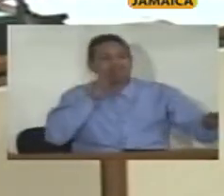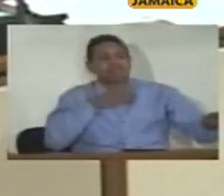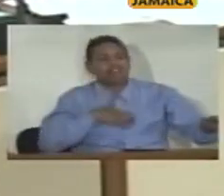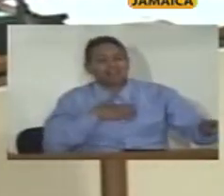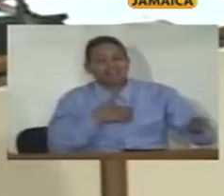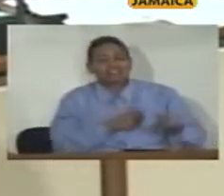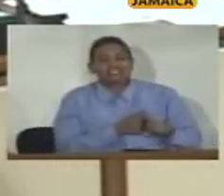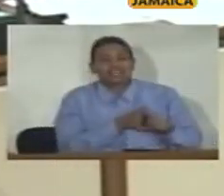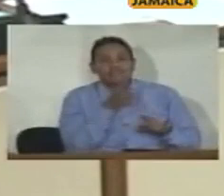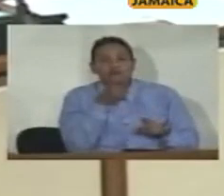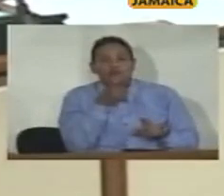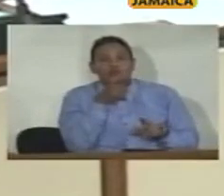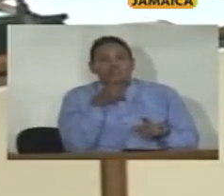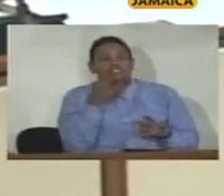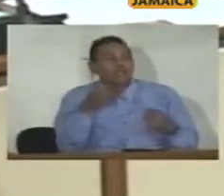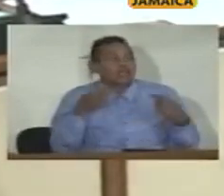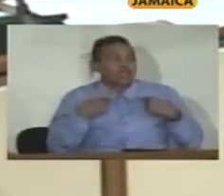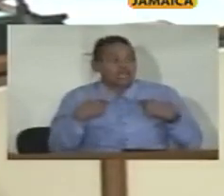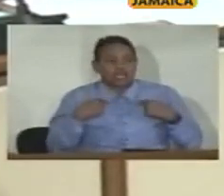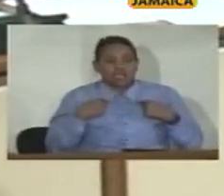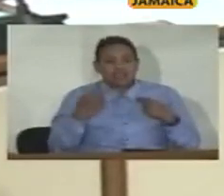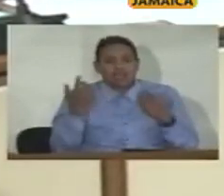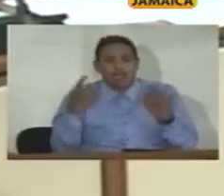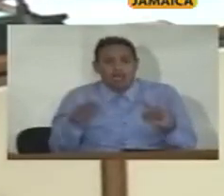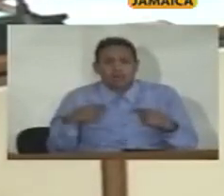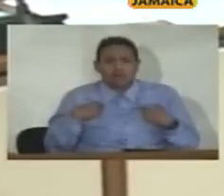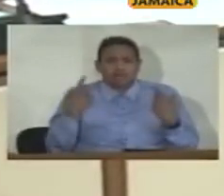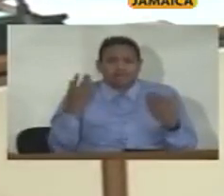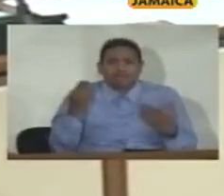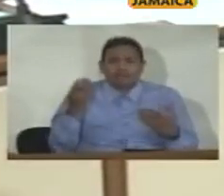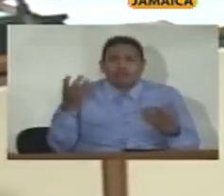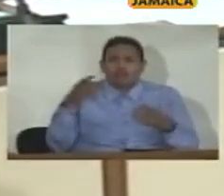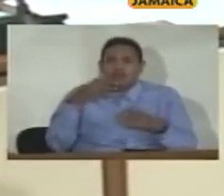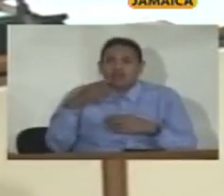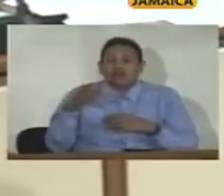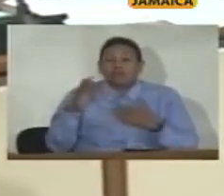the accusers. However, member,